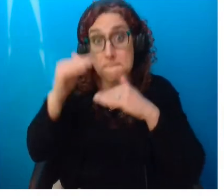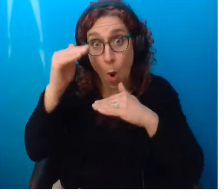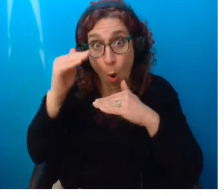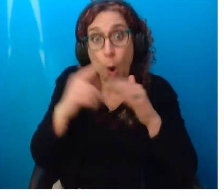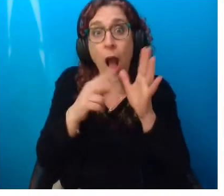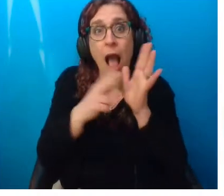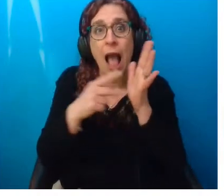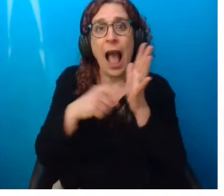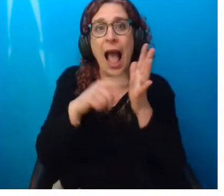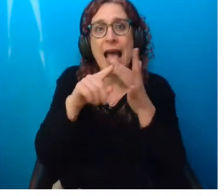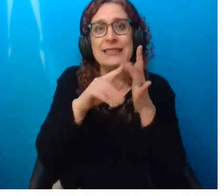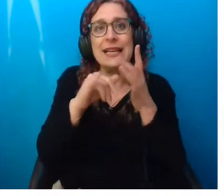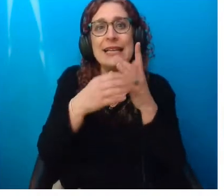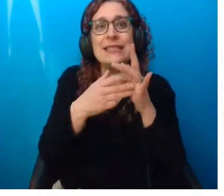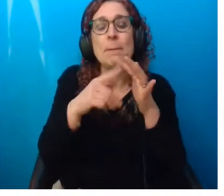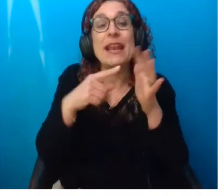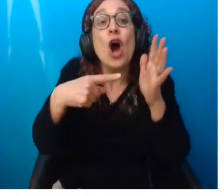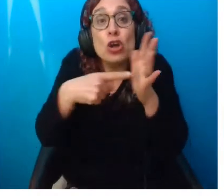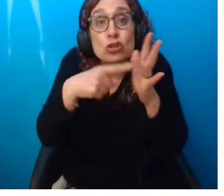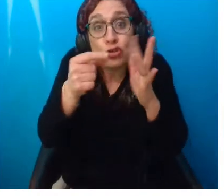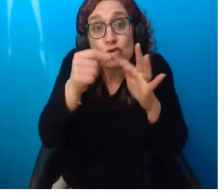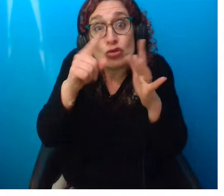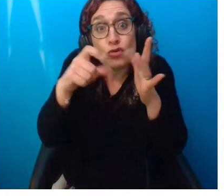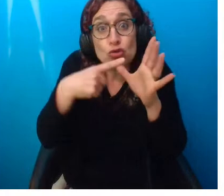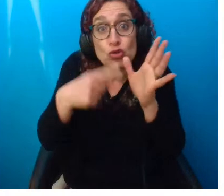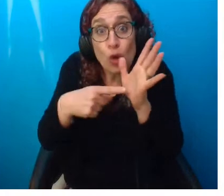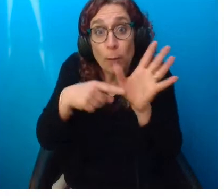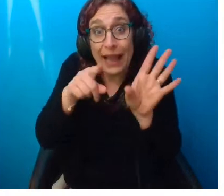locally, topically, and I think that may lead to